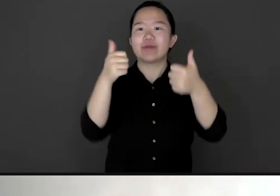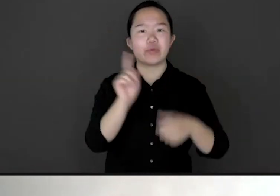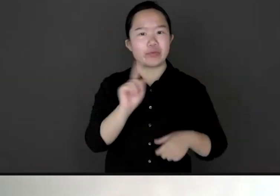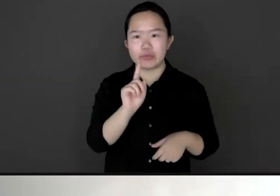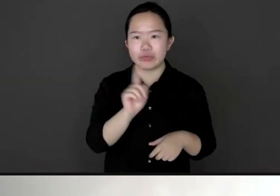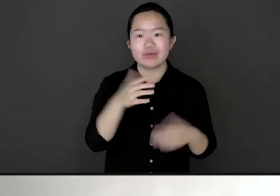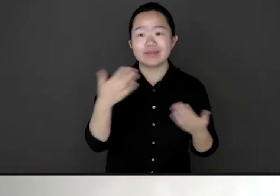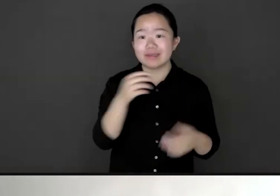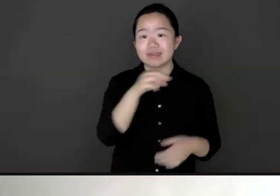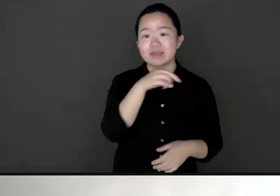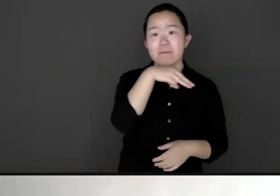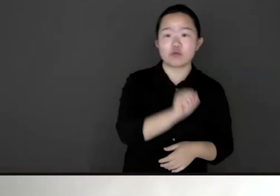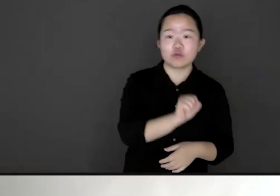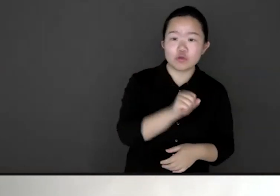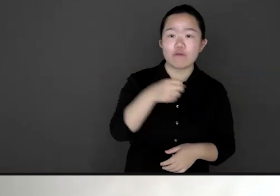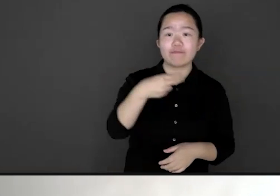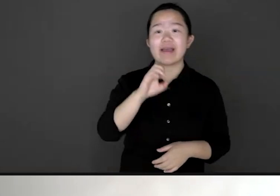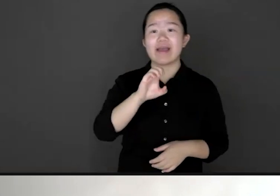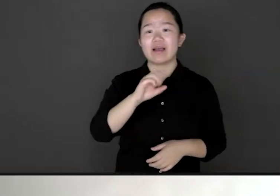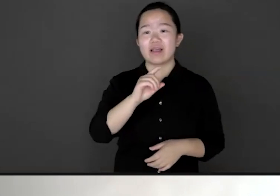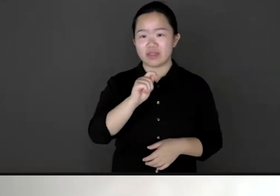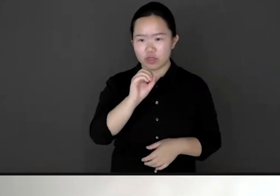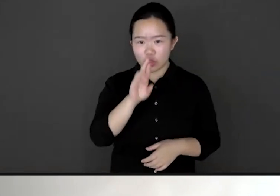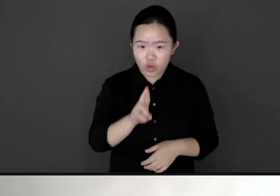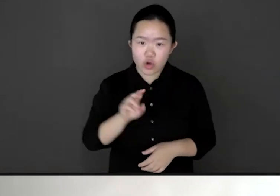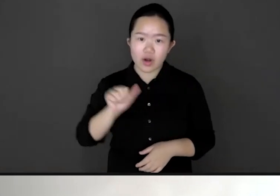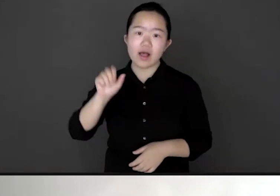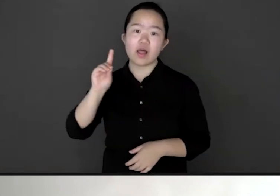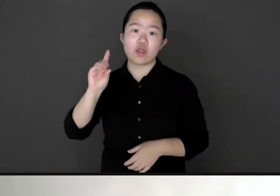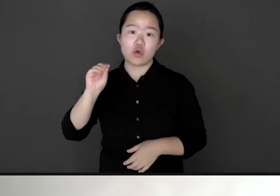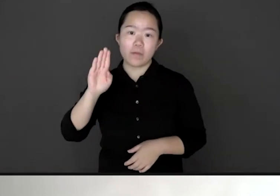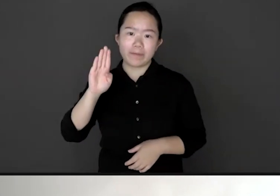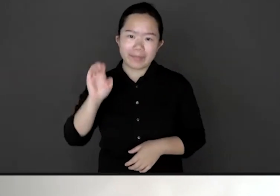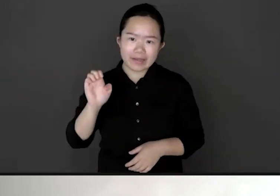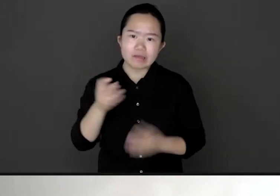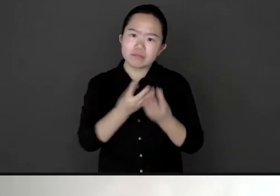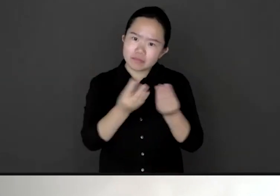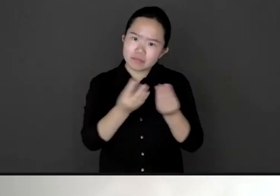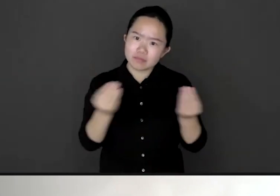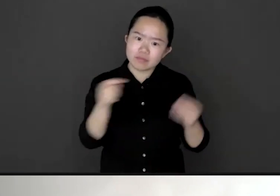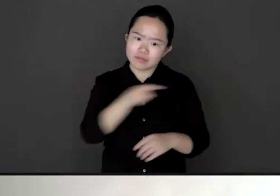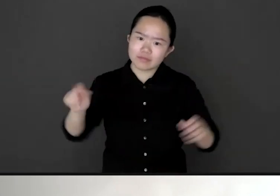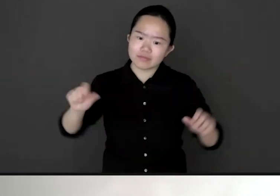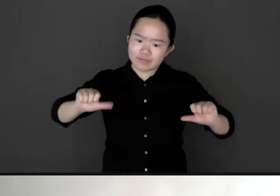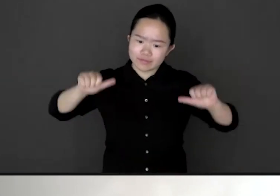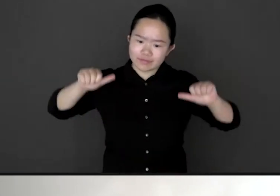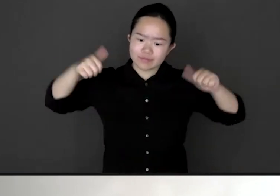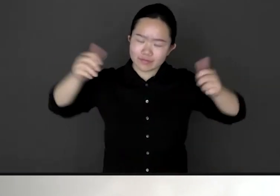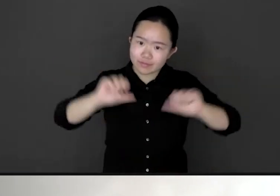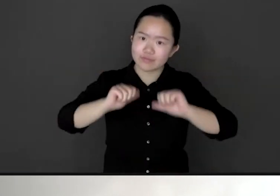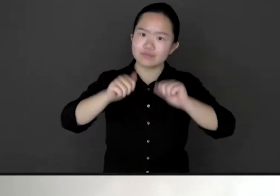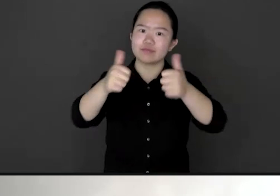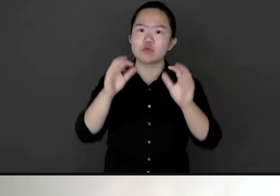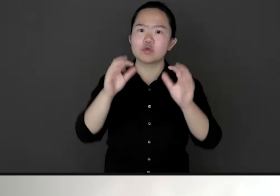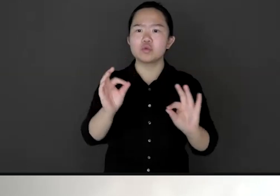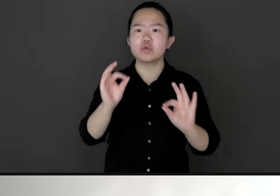the design, look, and feel that you want to publish these documents to the rest of the world? Because remember, I think Rob mentioned